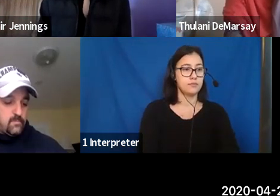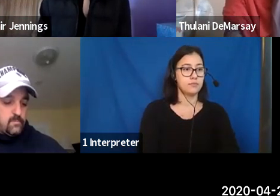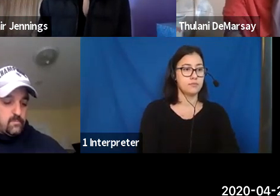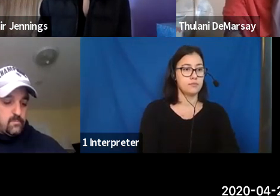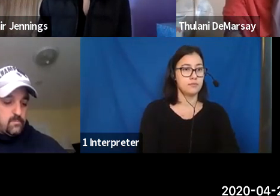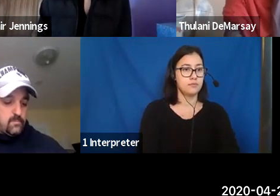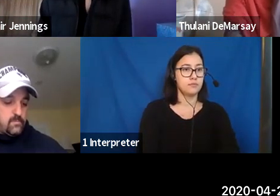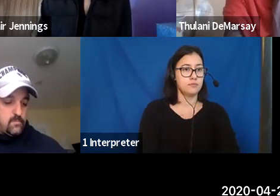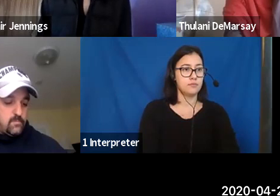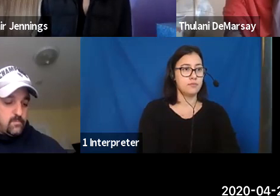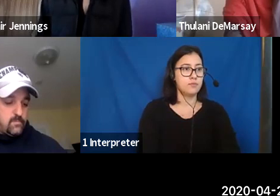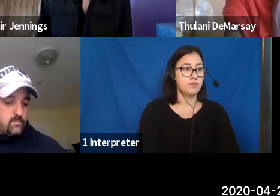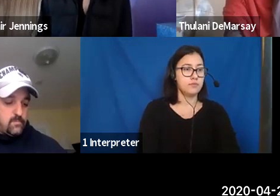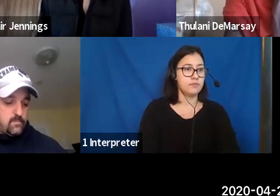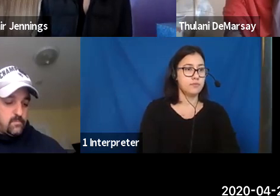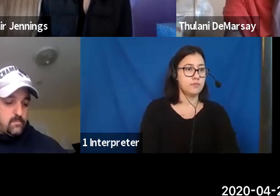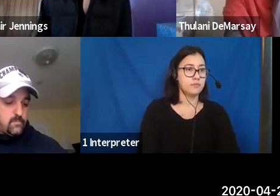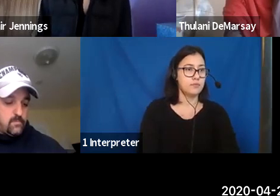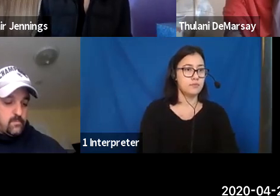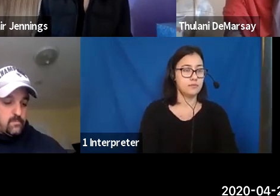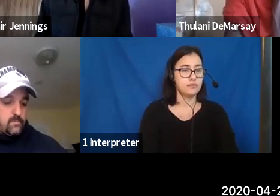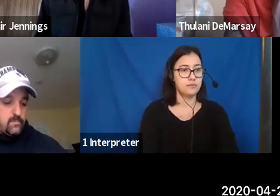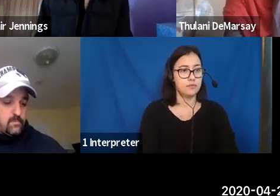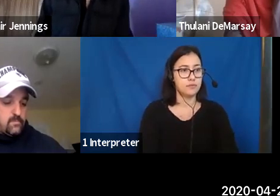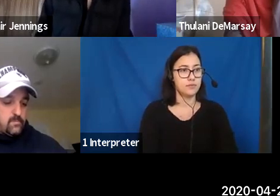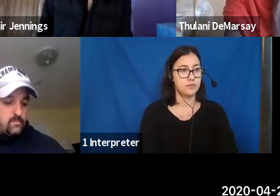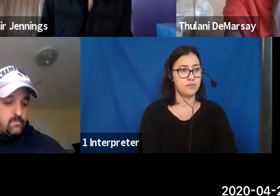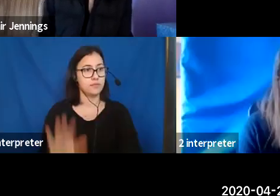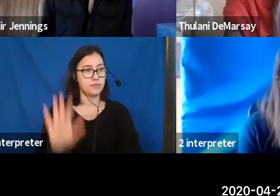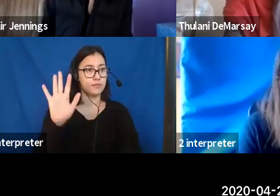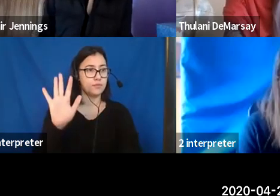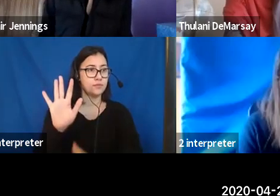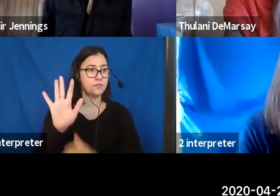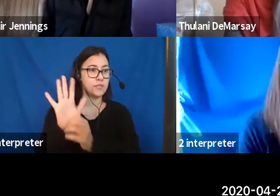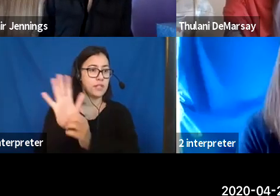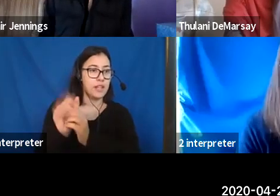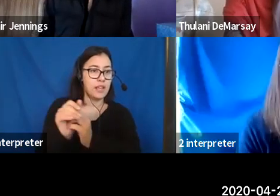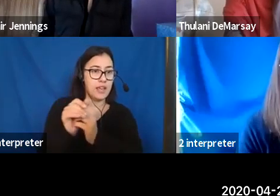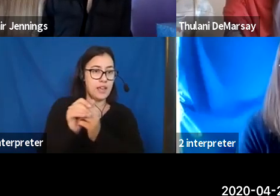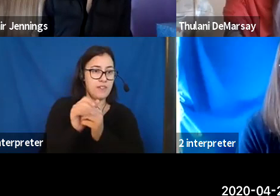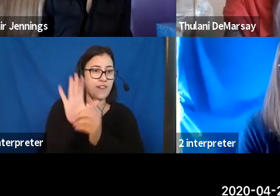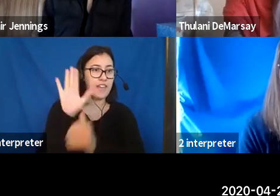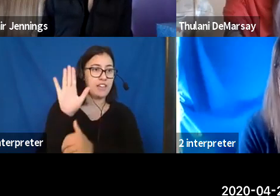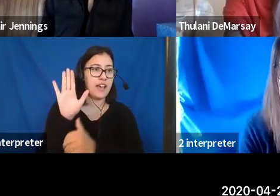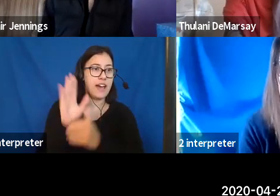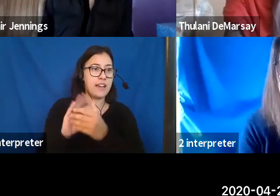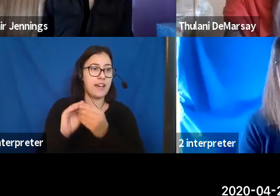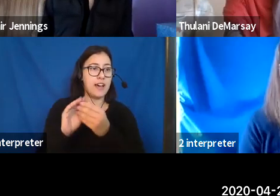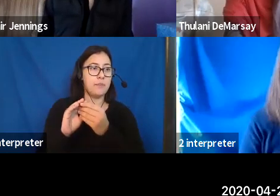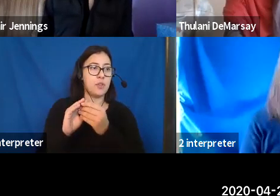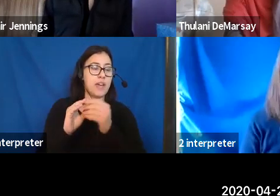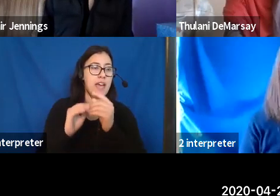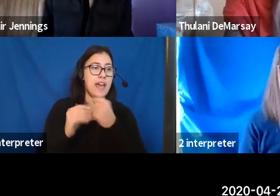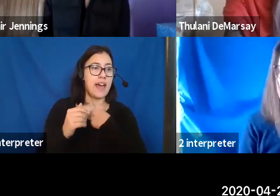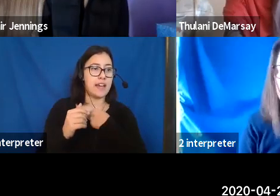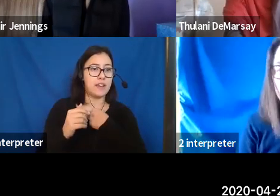I mean, there's a lot of things. It's just, you know, this is different for everybody. So, yeah. If I could add,